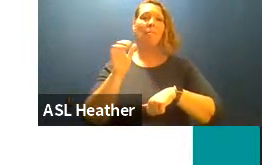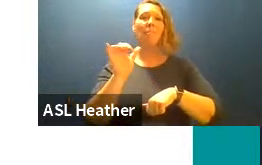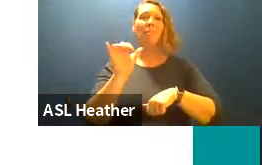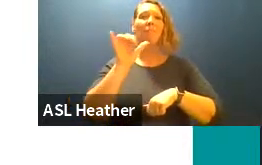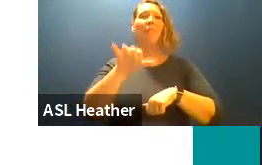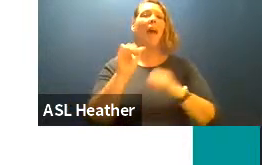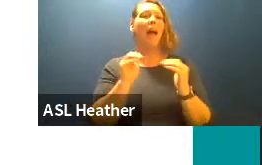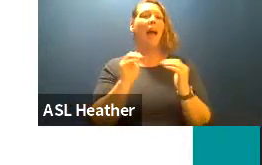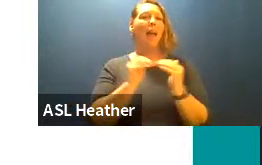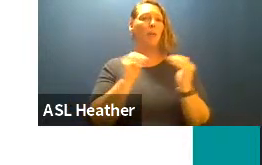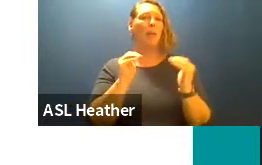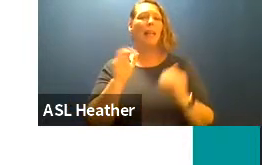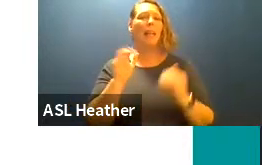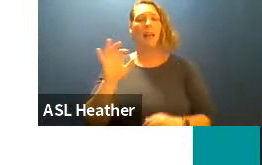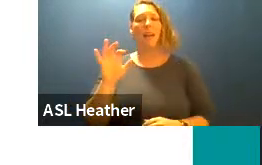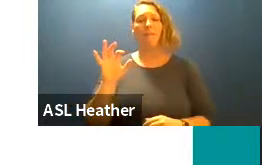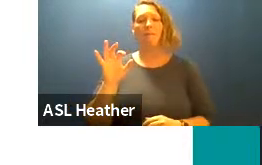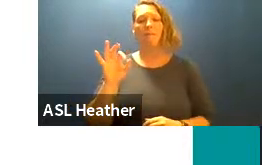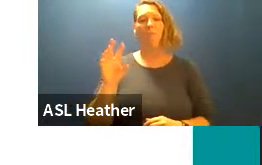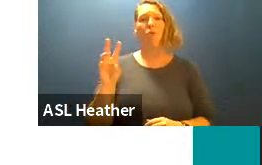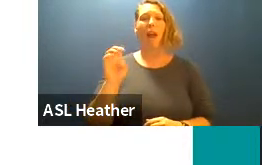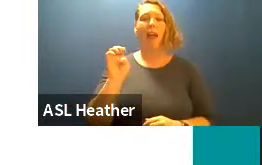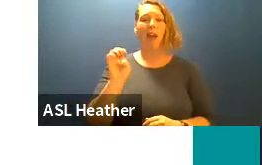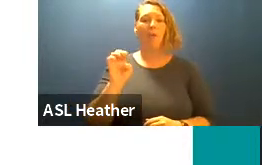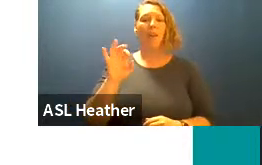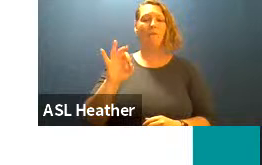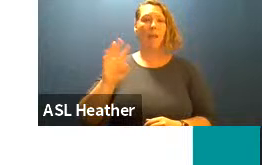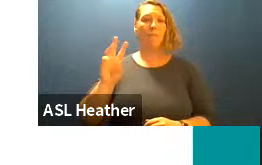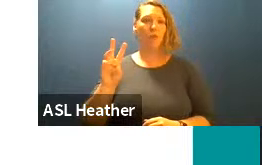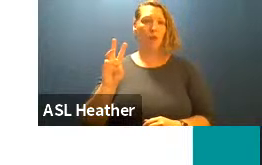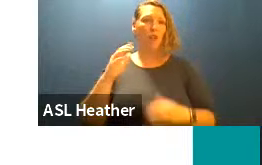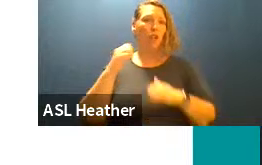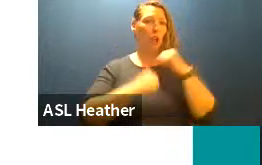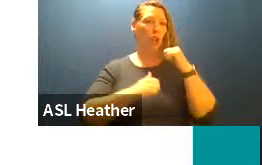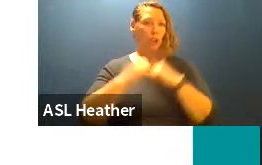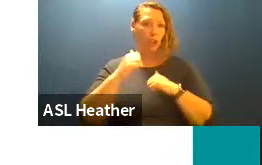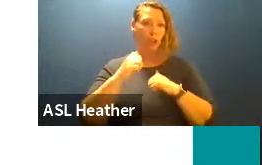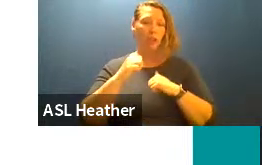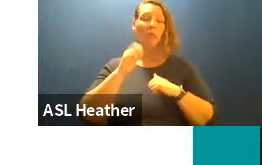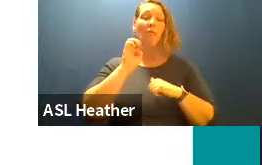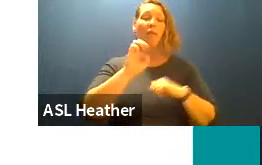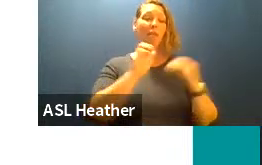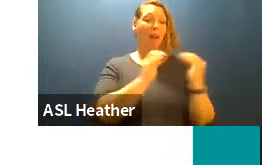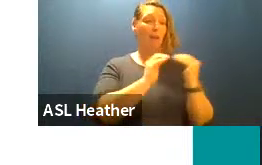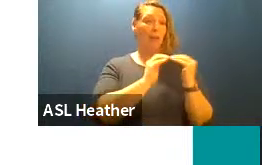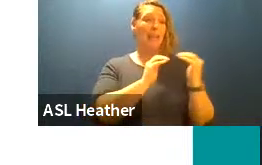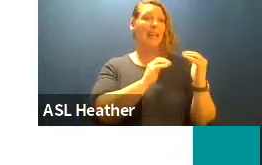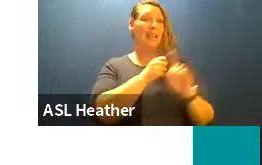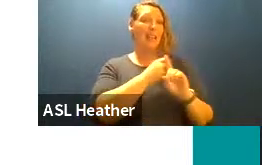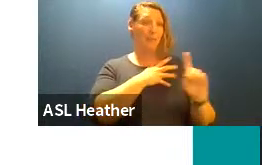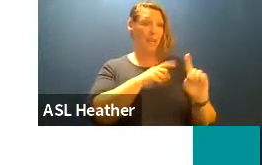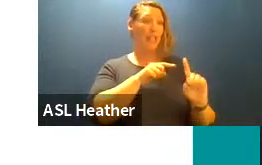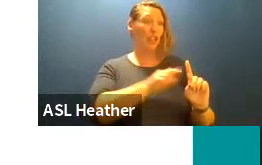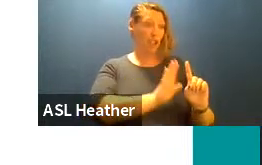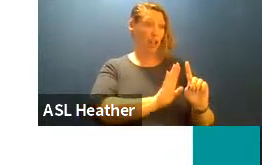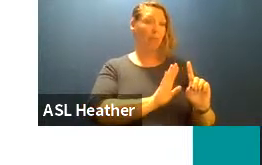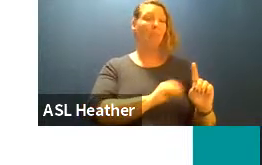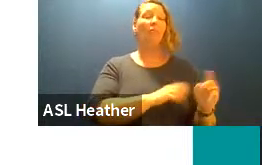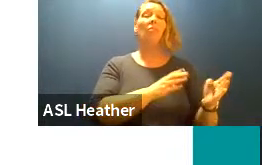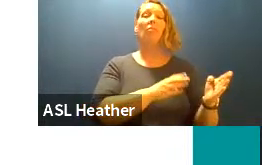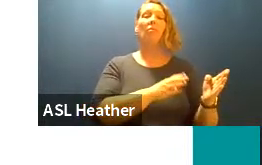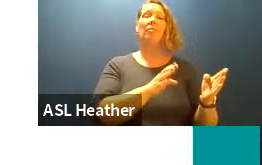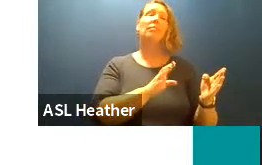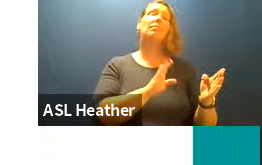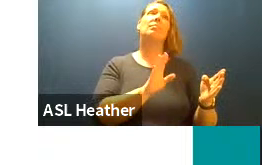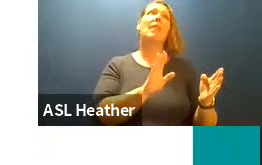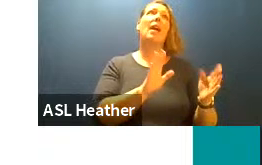the equity framework basic structure, where we've got the equity definition, we've got